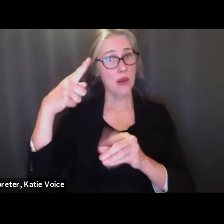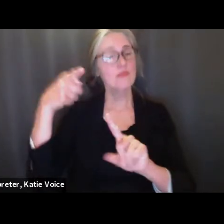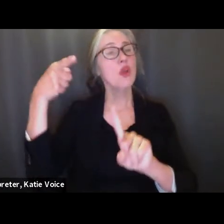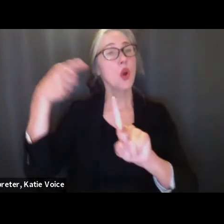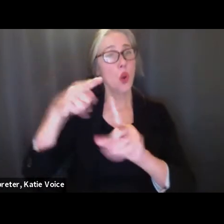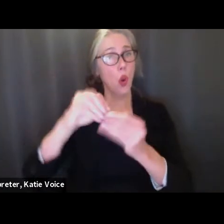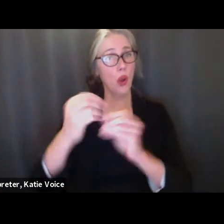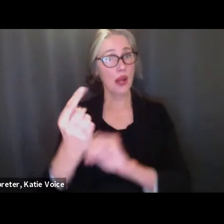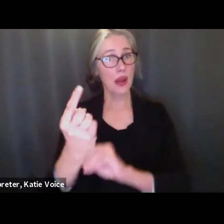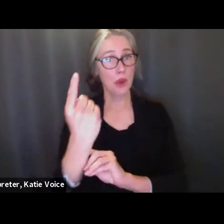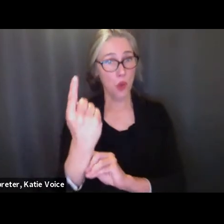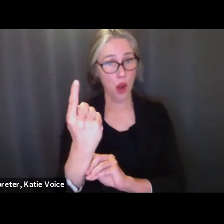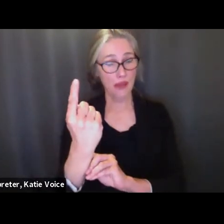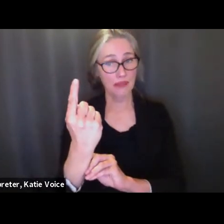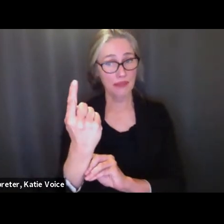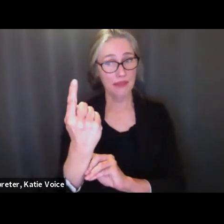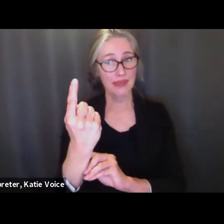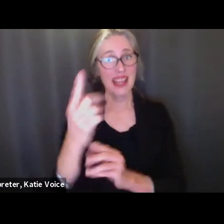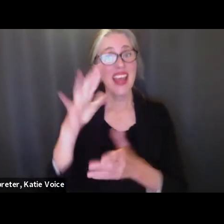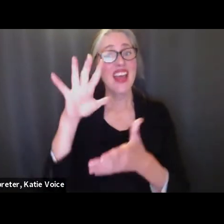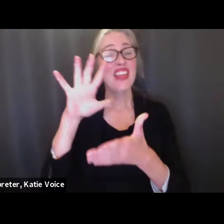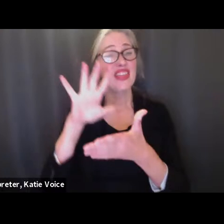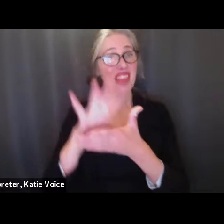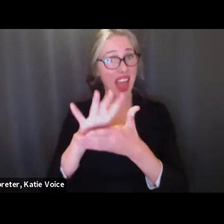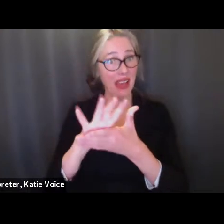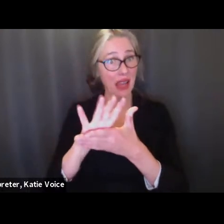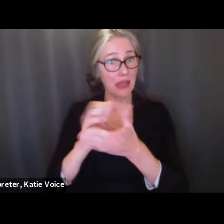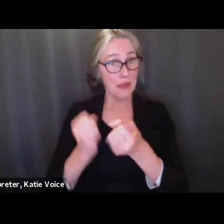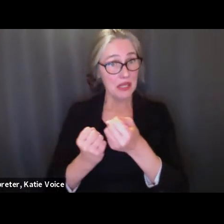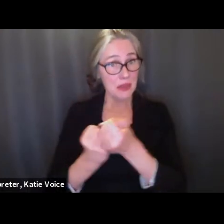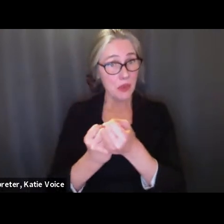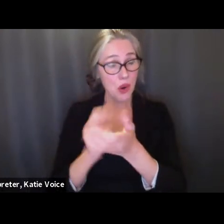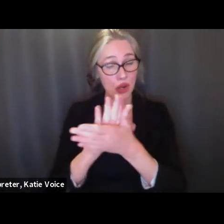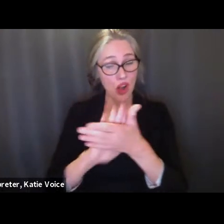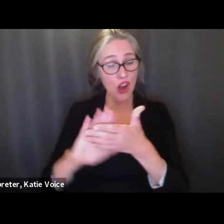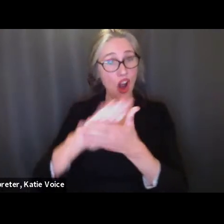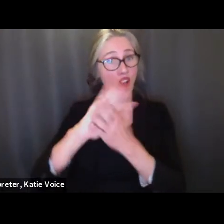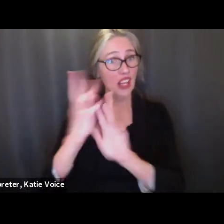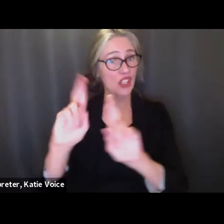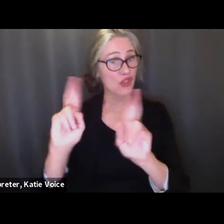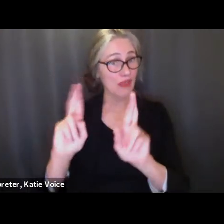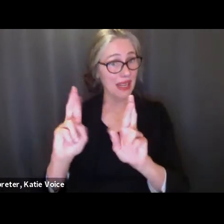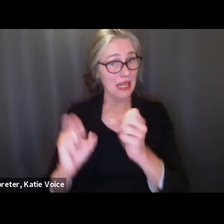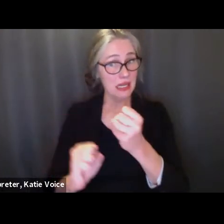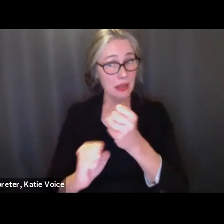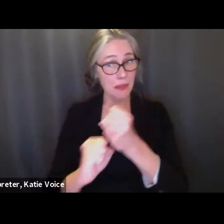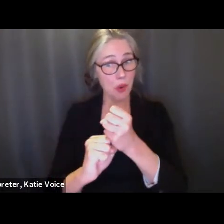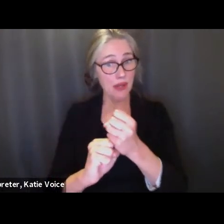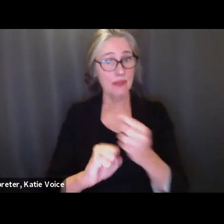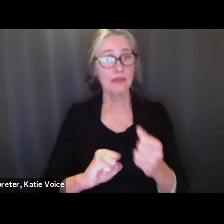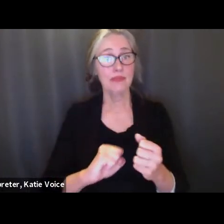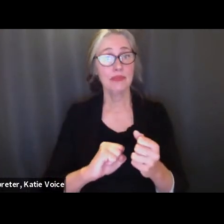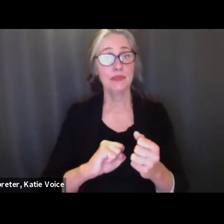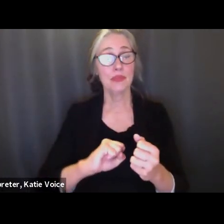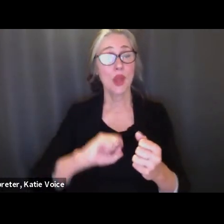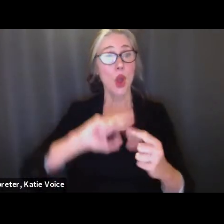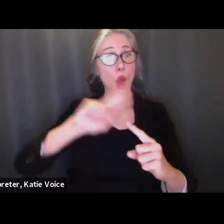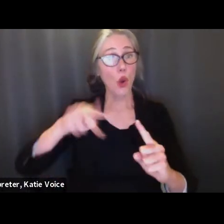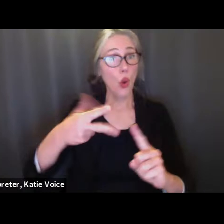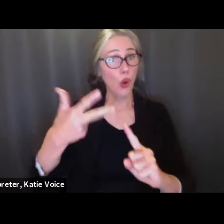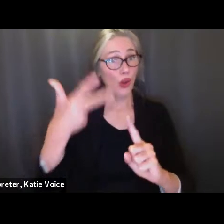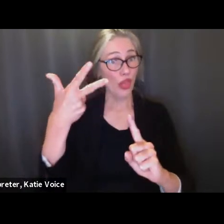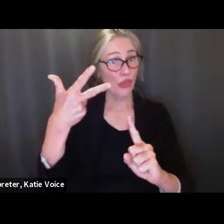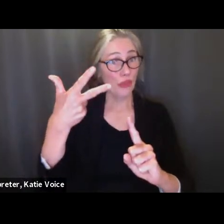with the academics and college career readiness. Goal 3 in particular receiving the second highest allotment, which